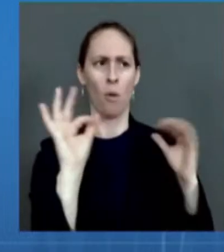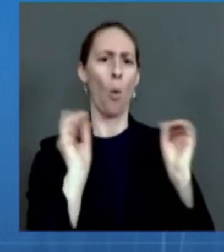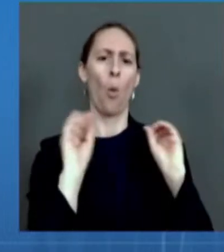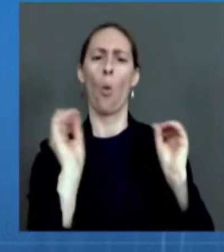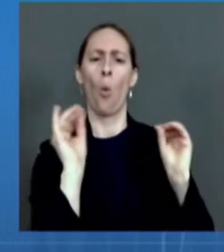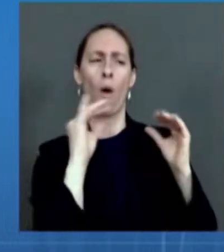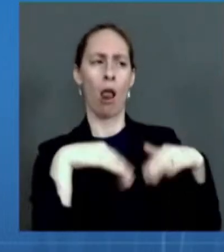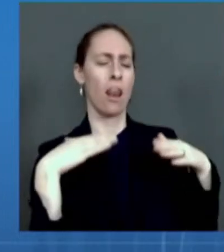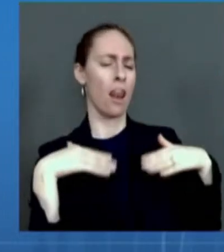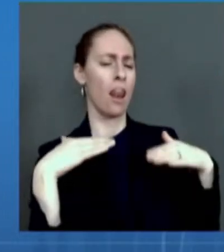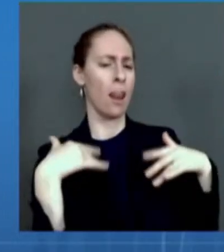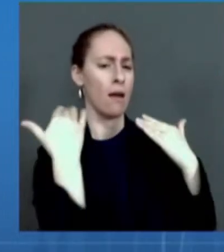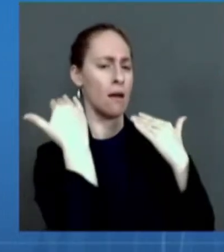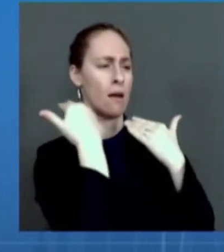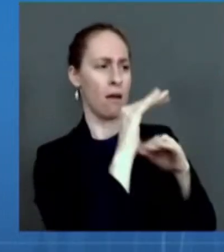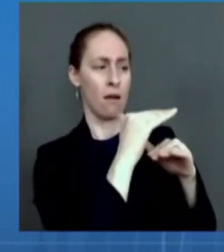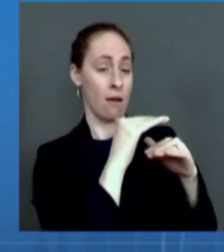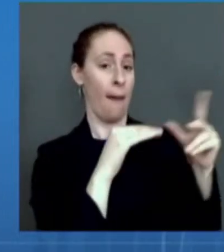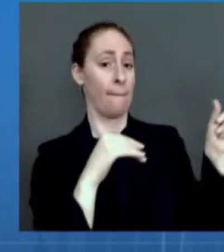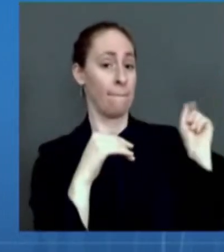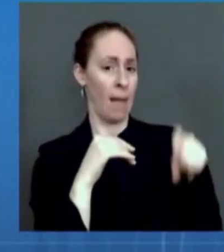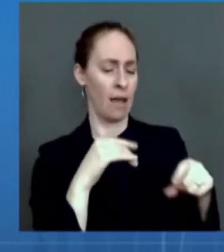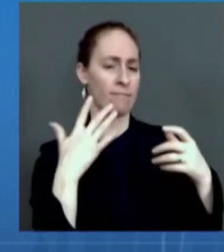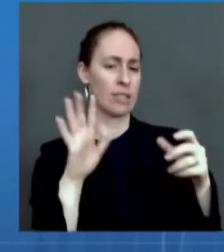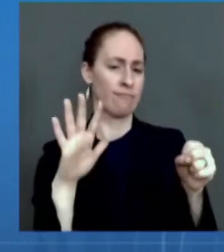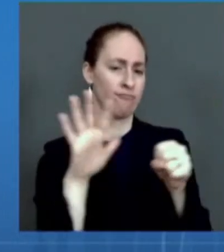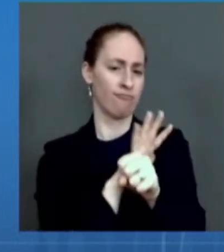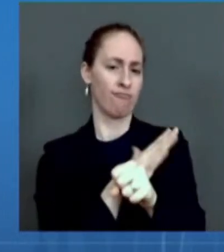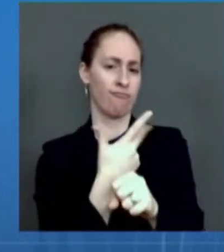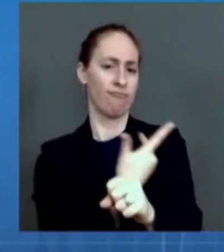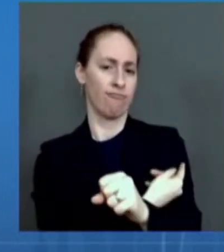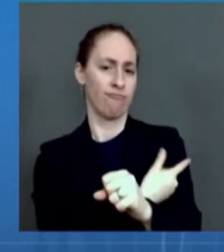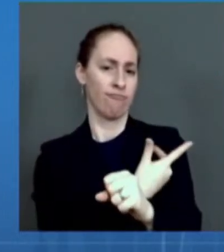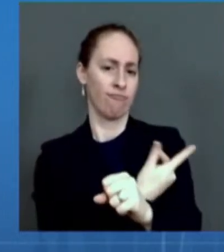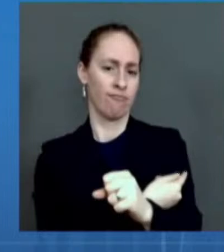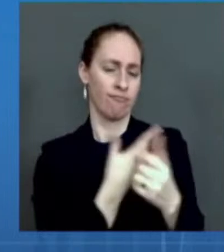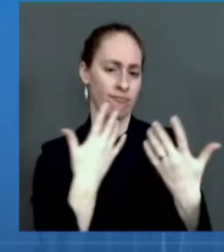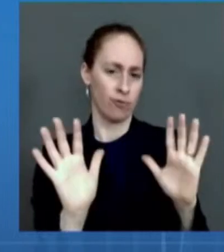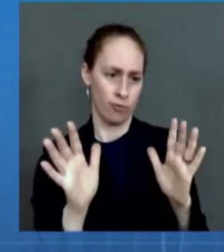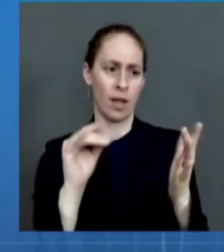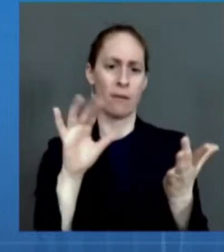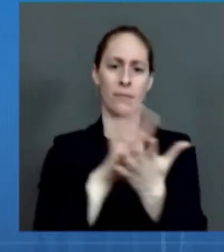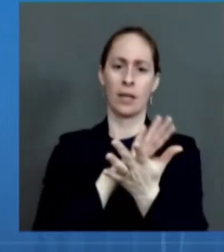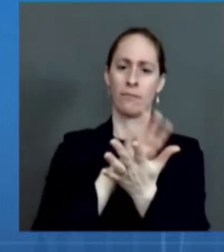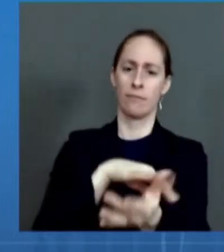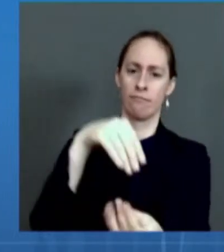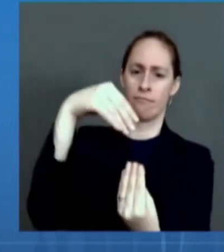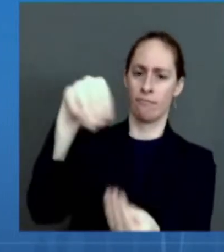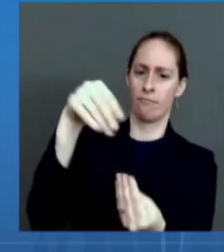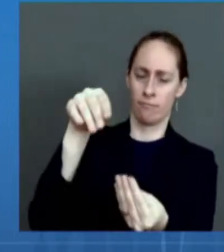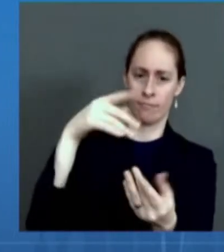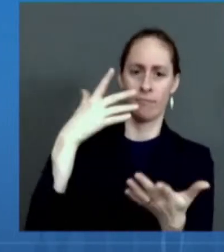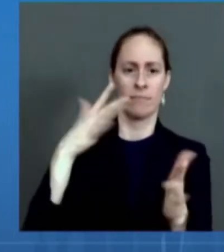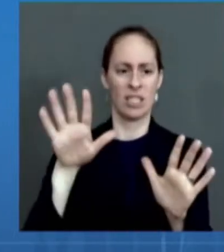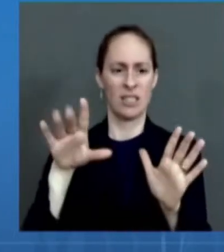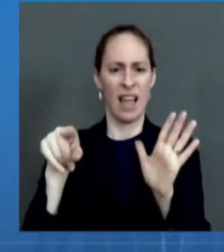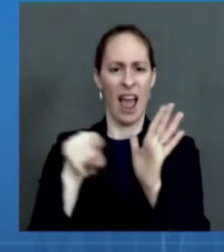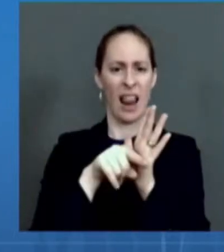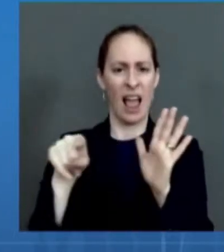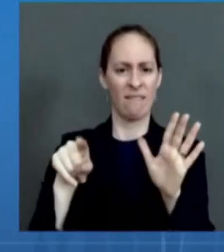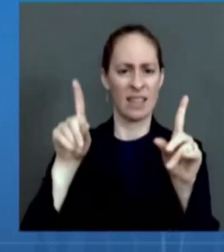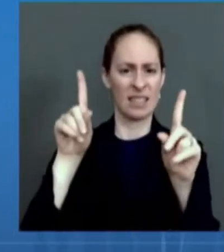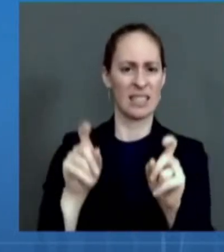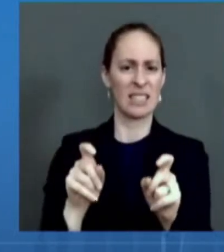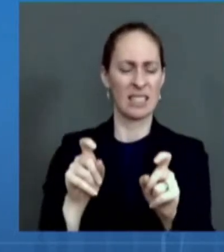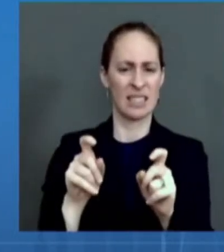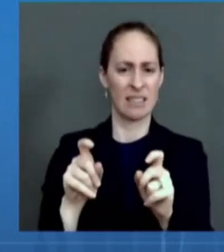vaccinated and show proof of a negative test. And we've tightened that deadline or that time frame for the